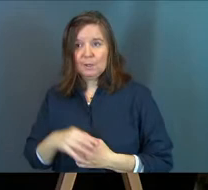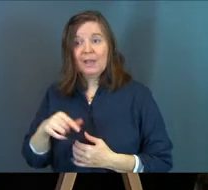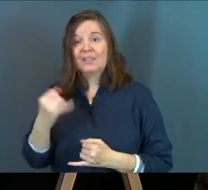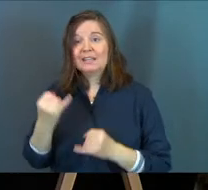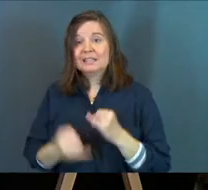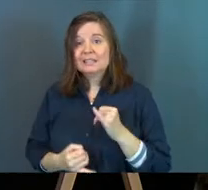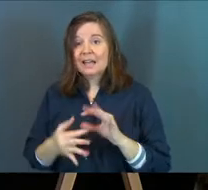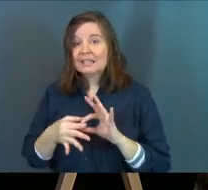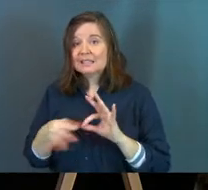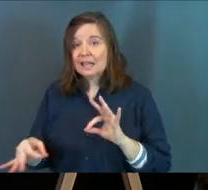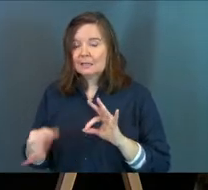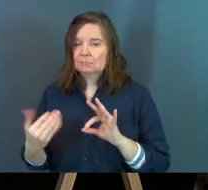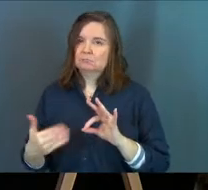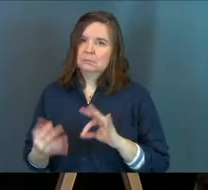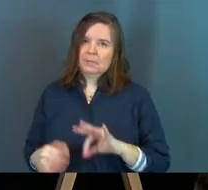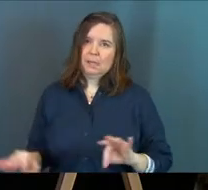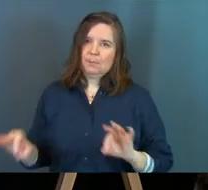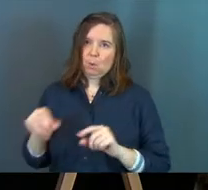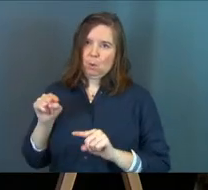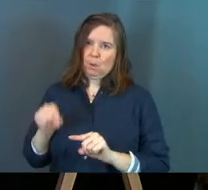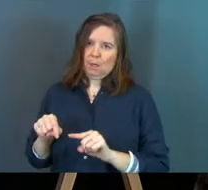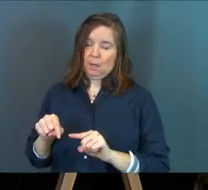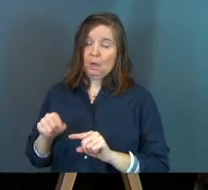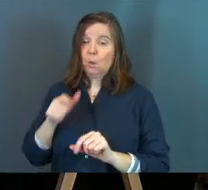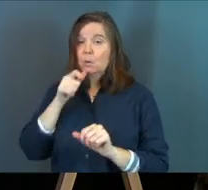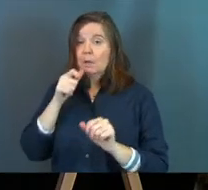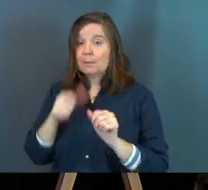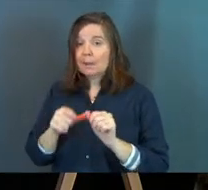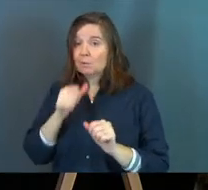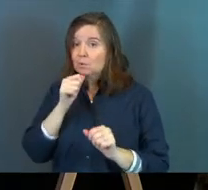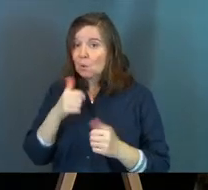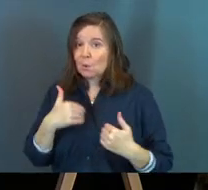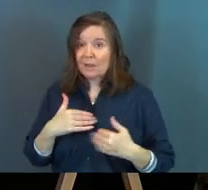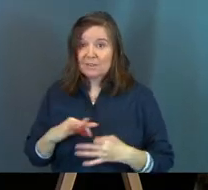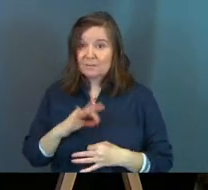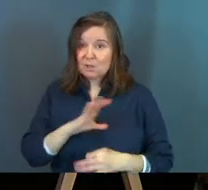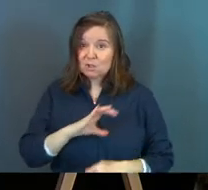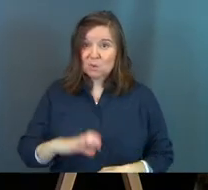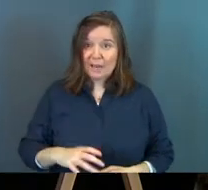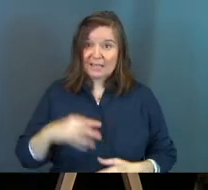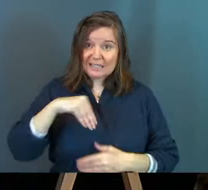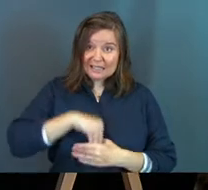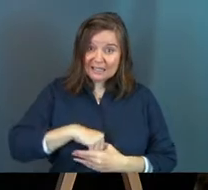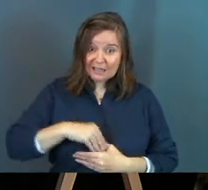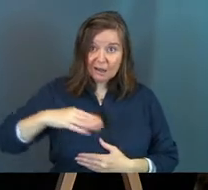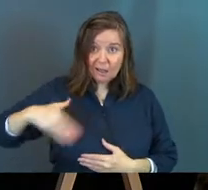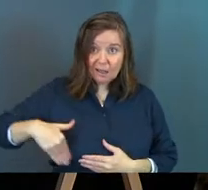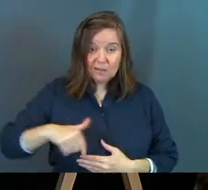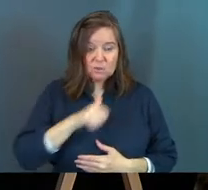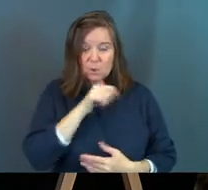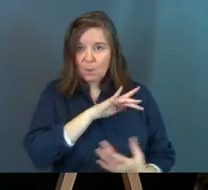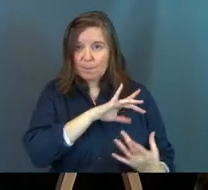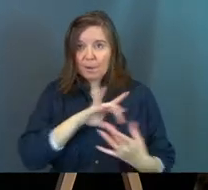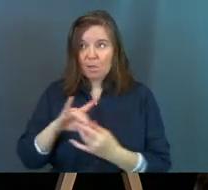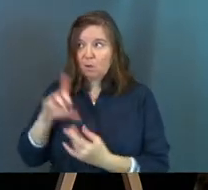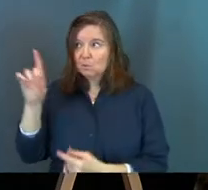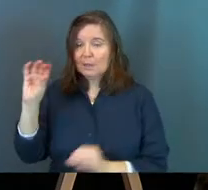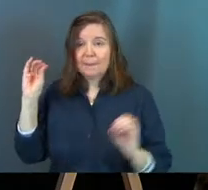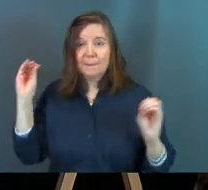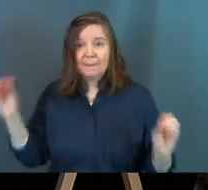this last sentence is so important. Remember that those who do not have the Spirit of Christ living in them do not belong to him at